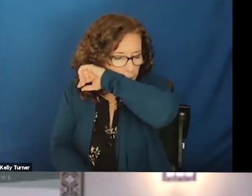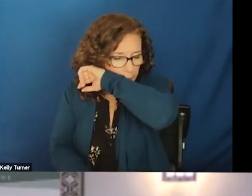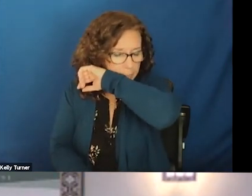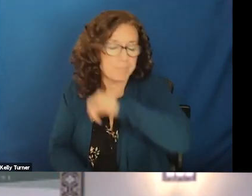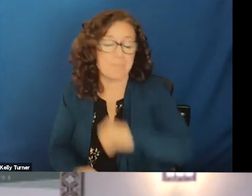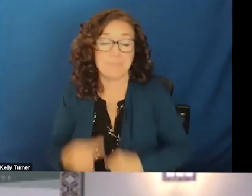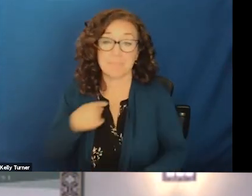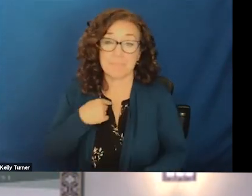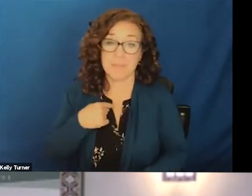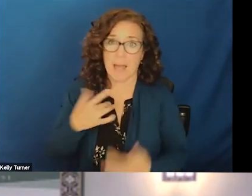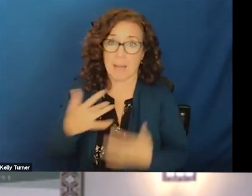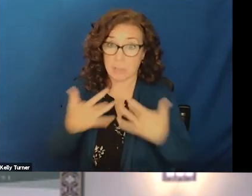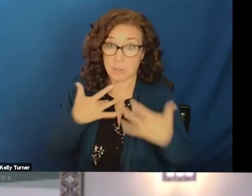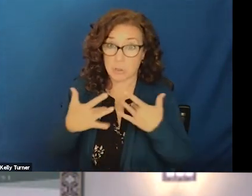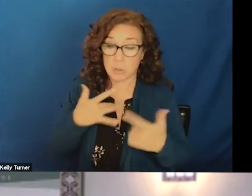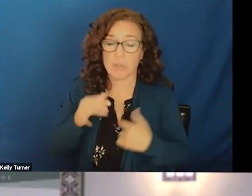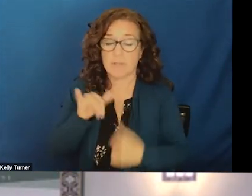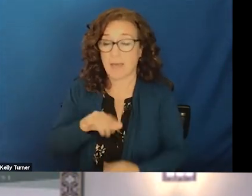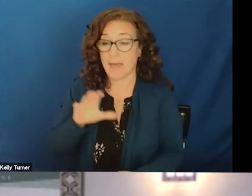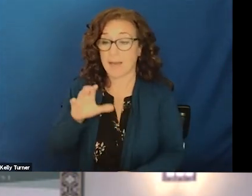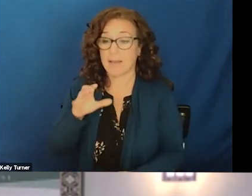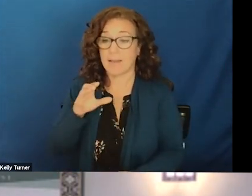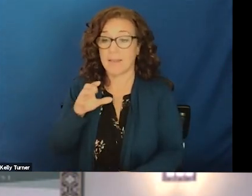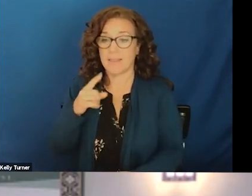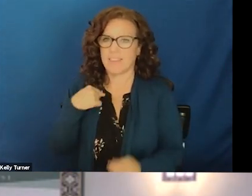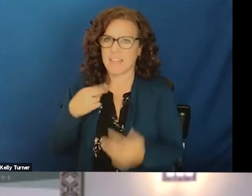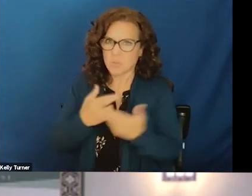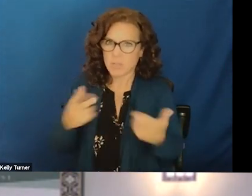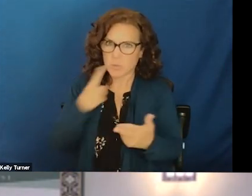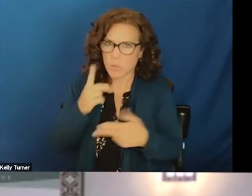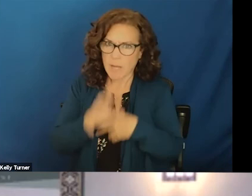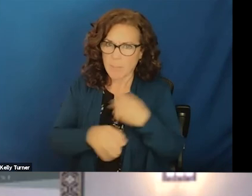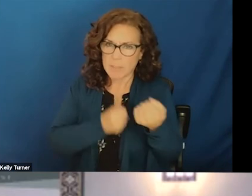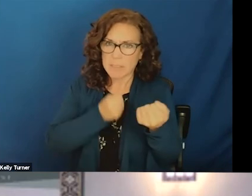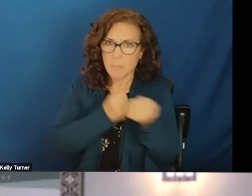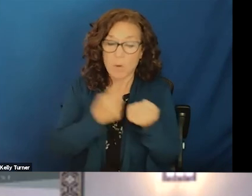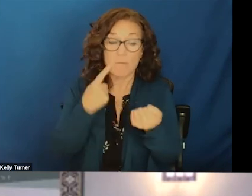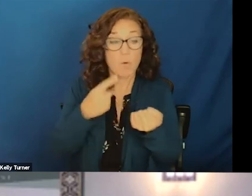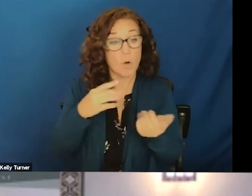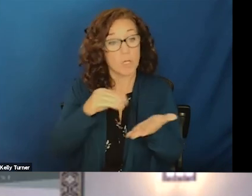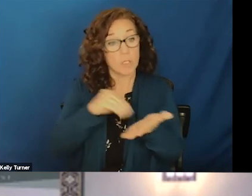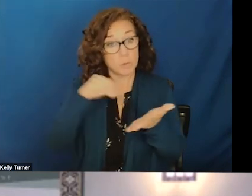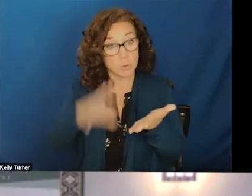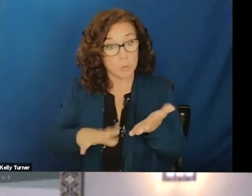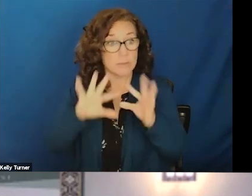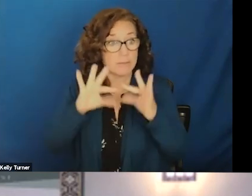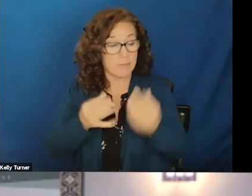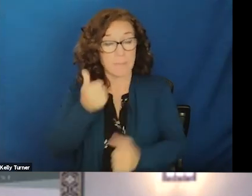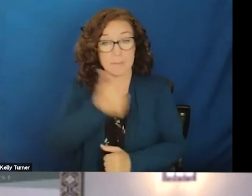necessary resources to our students and families who are more comfortable speaking Spanish.